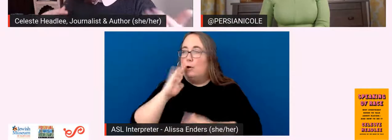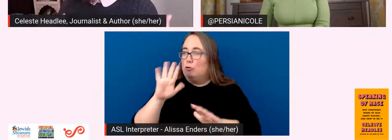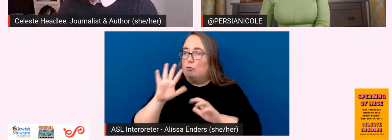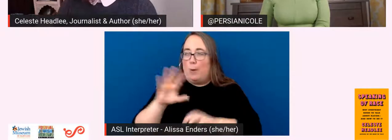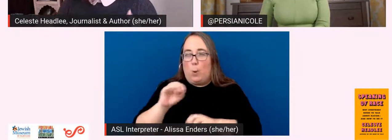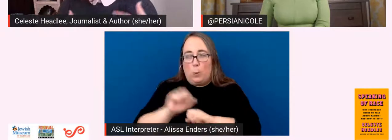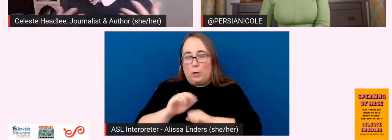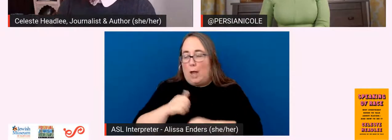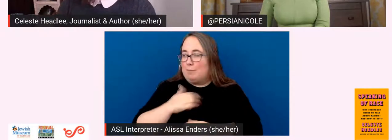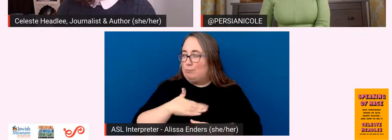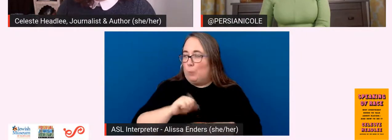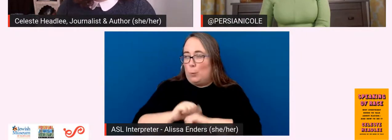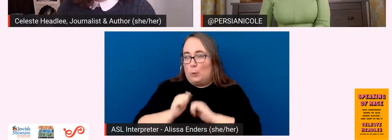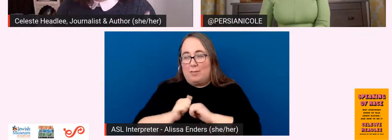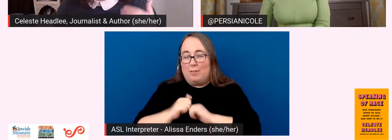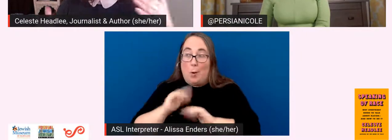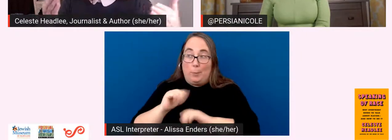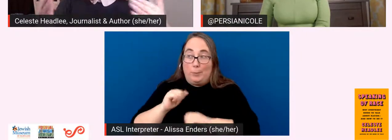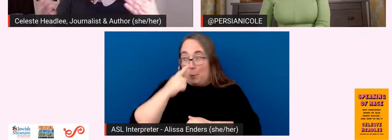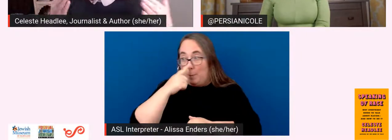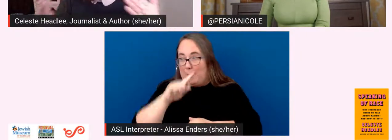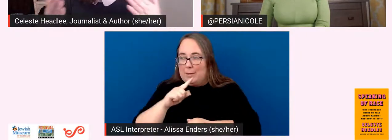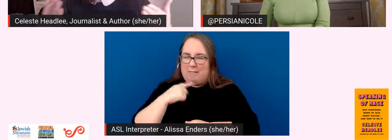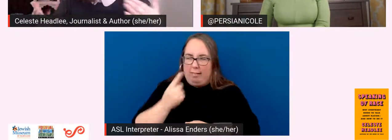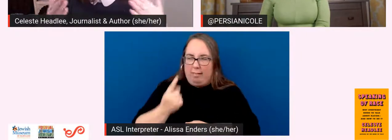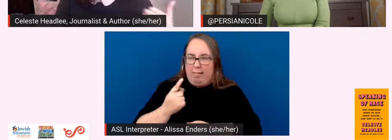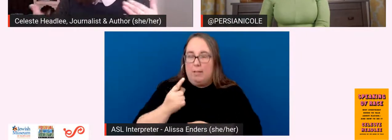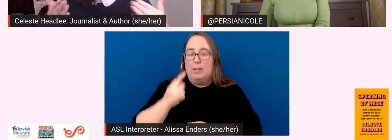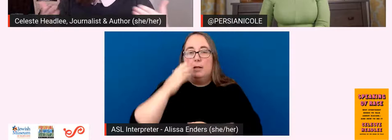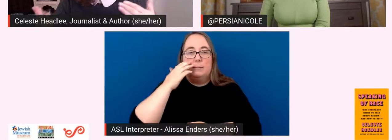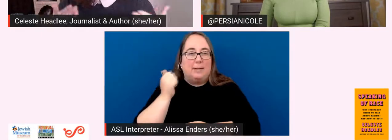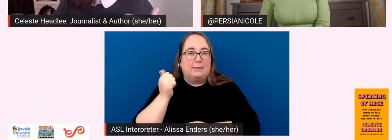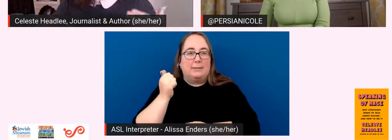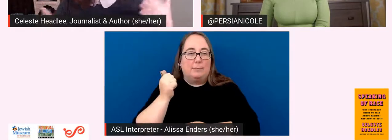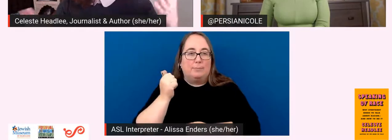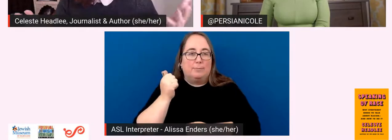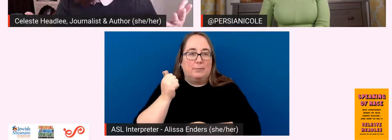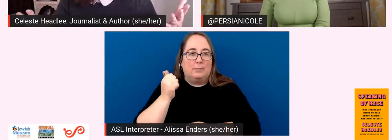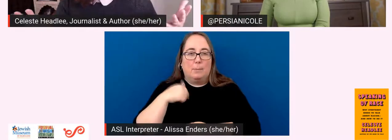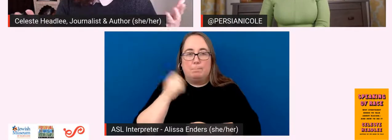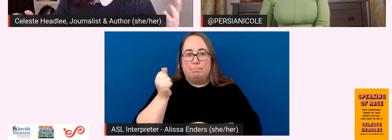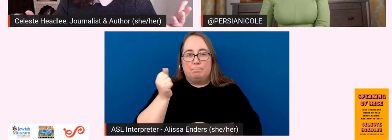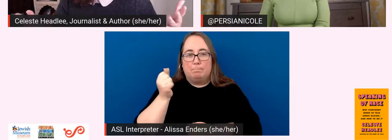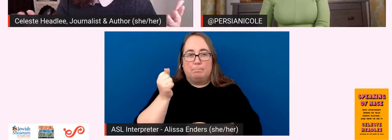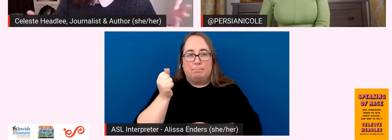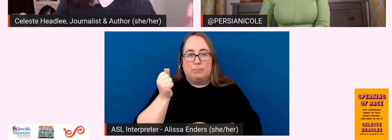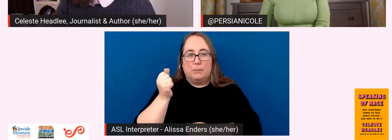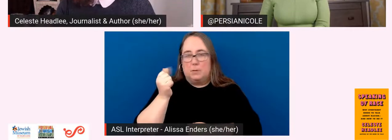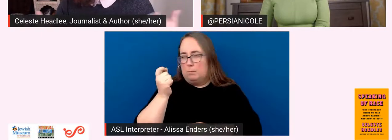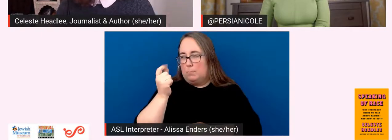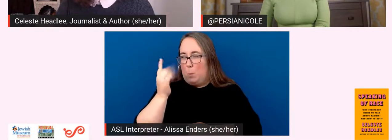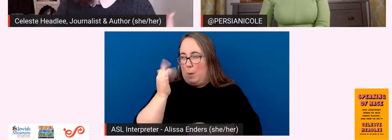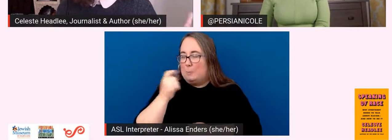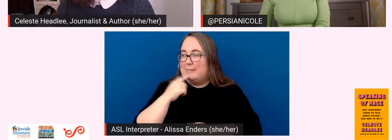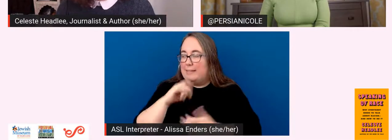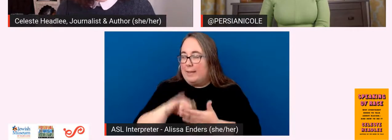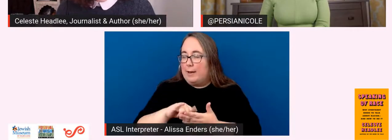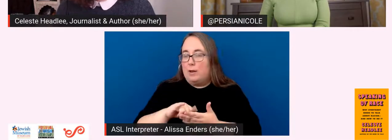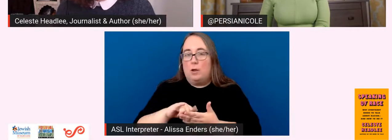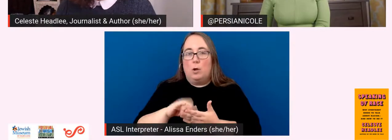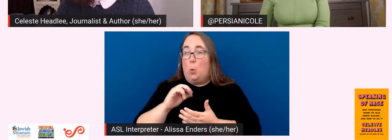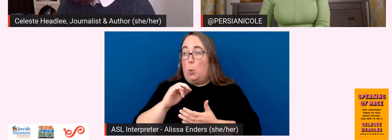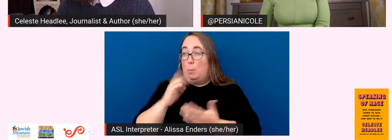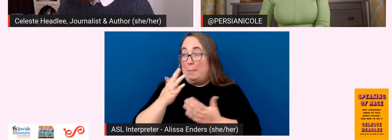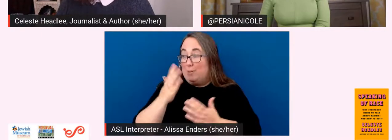I've enjoyed working with you. I hope you don't mind me pointing this out. It's just because I don't understand, you know, why you would say that, or if you even